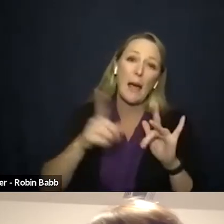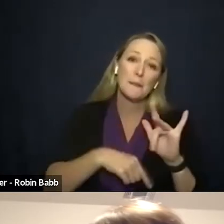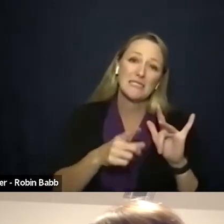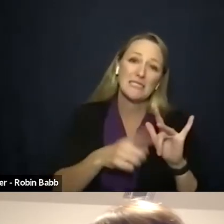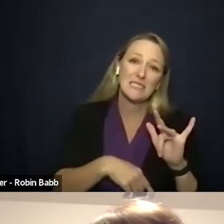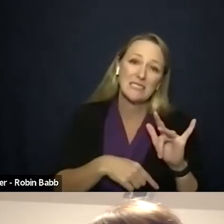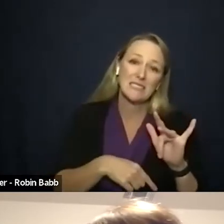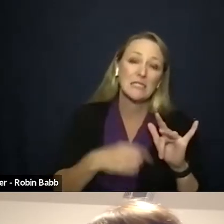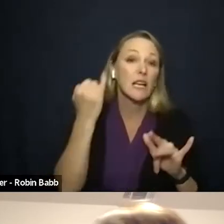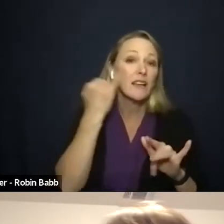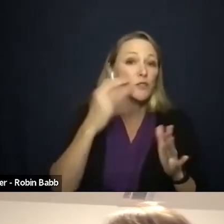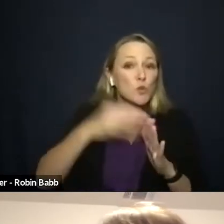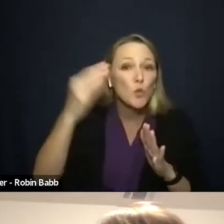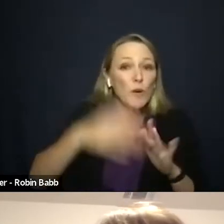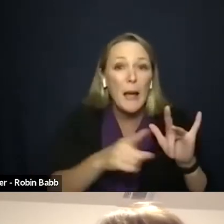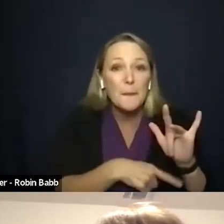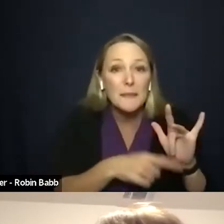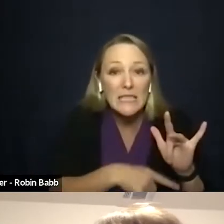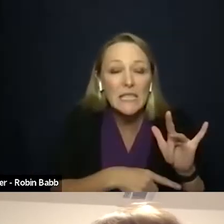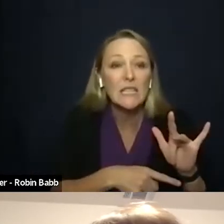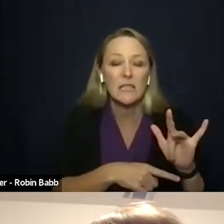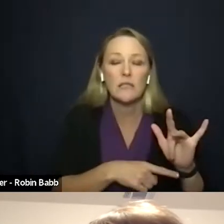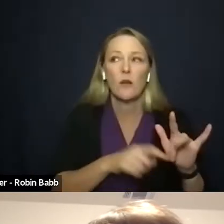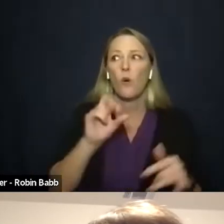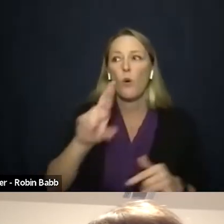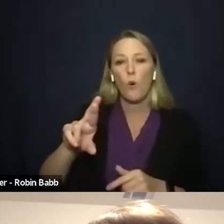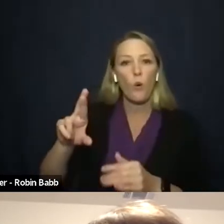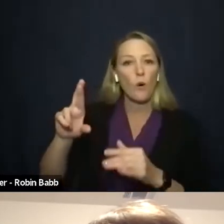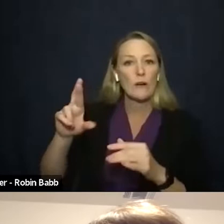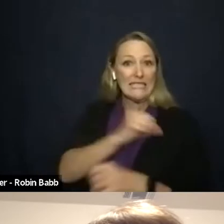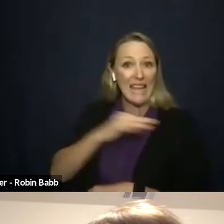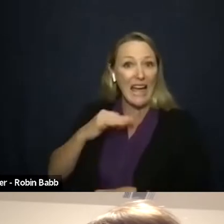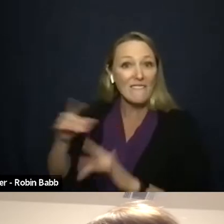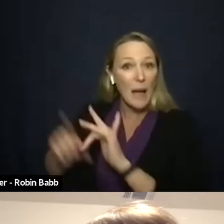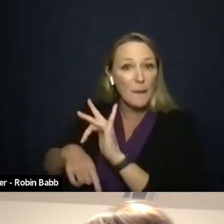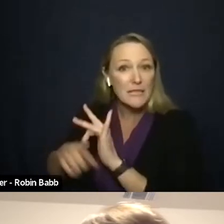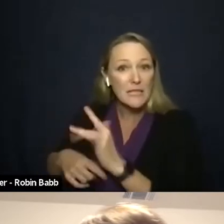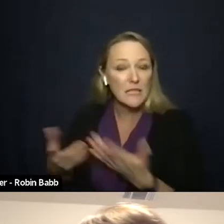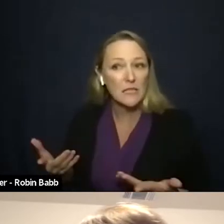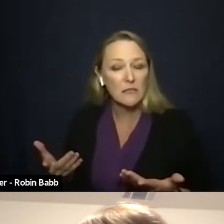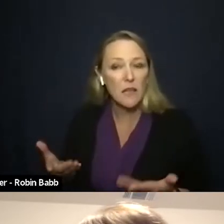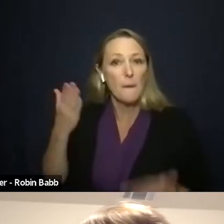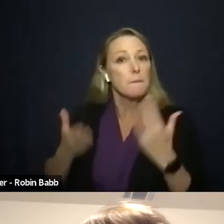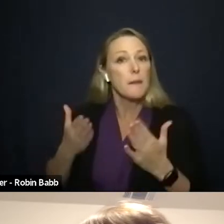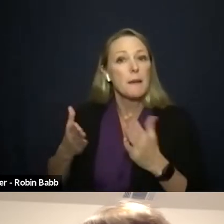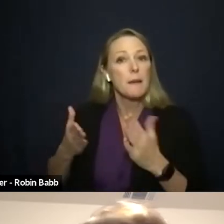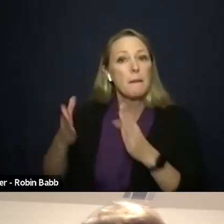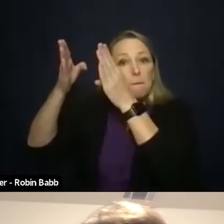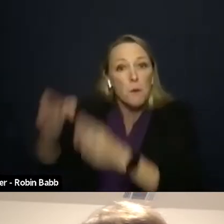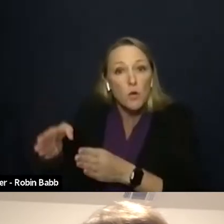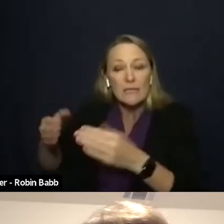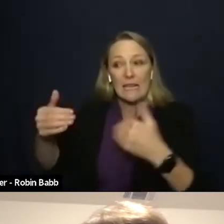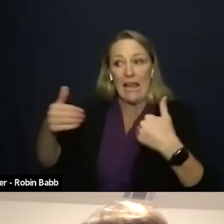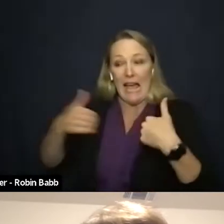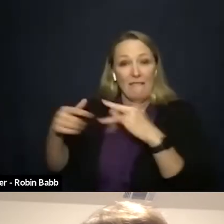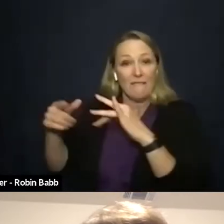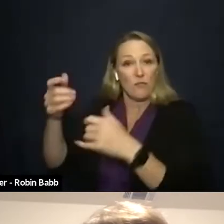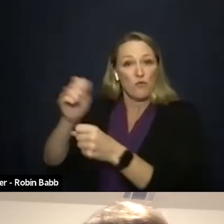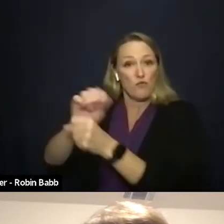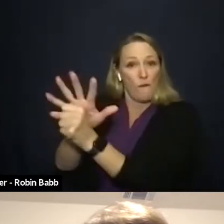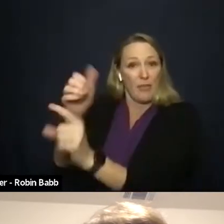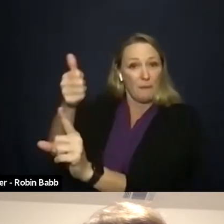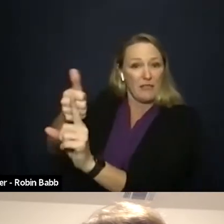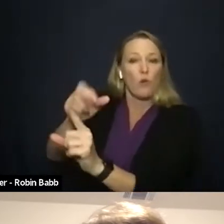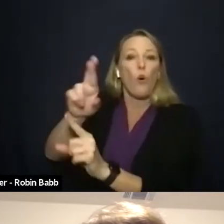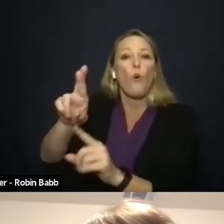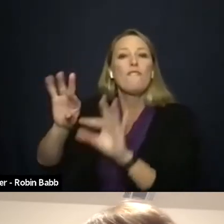staff absences either because they have covert themselves or because they're close contacts with someone who have covered